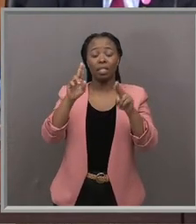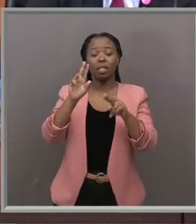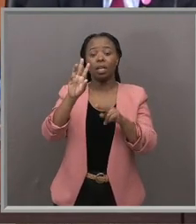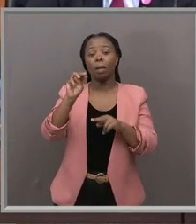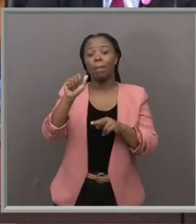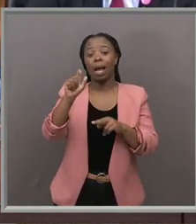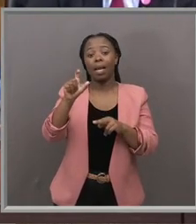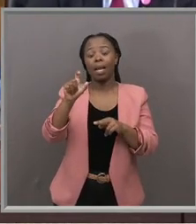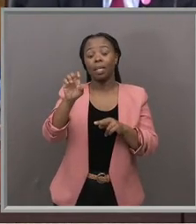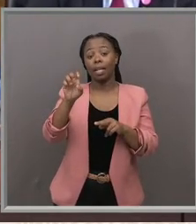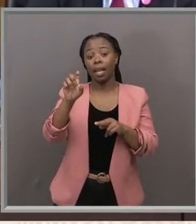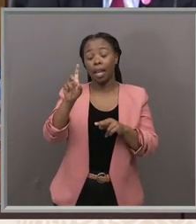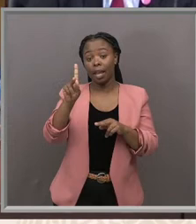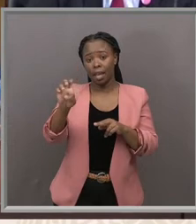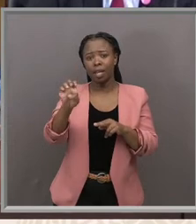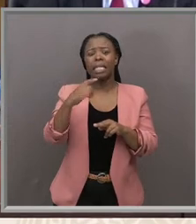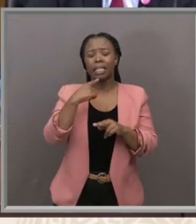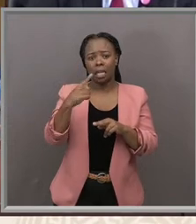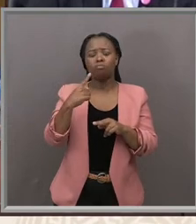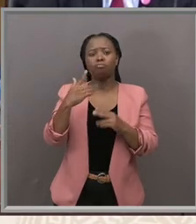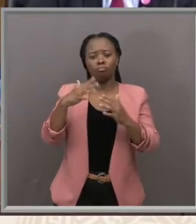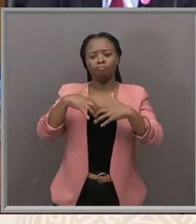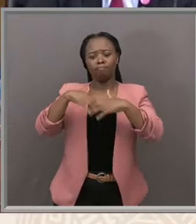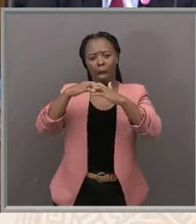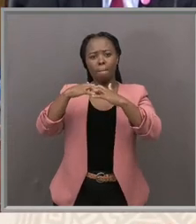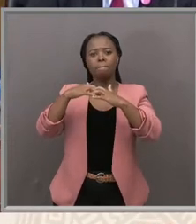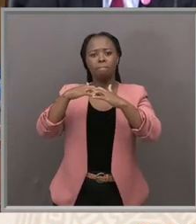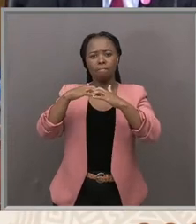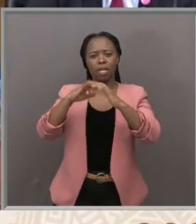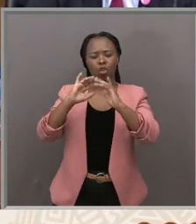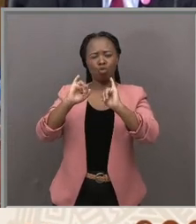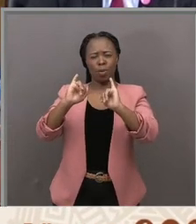we have made in critical care is something